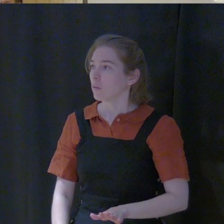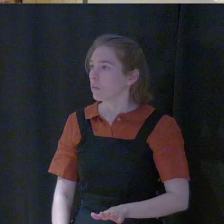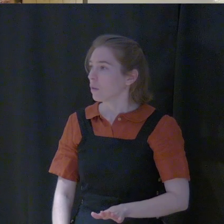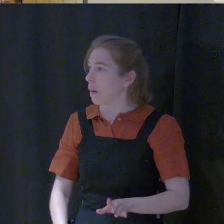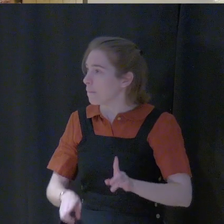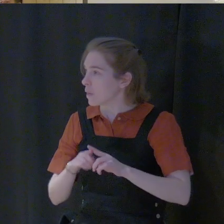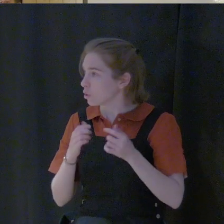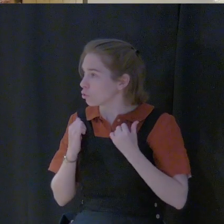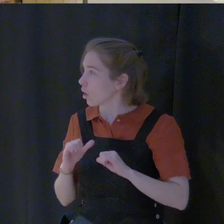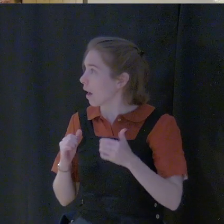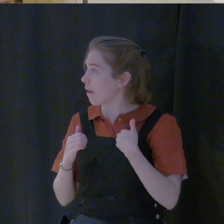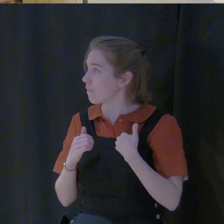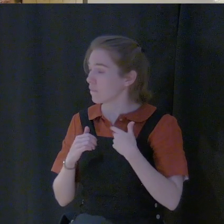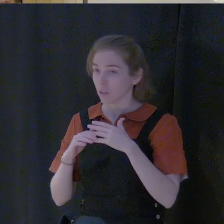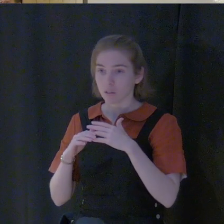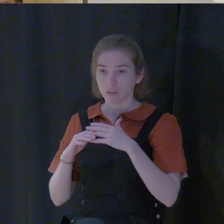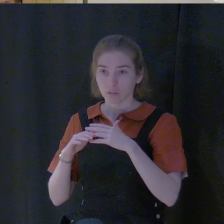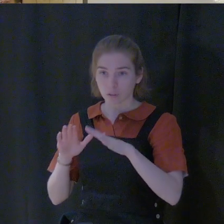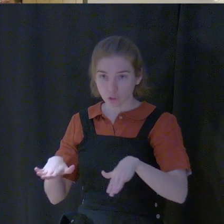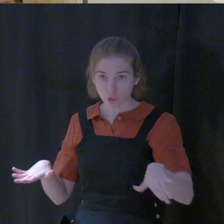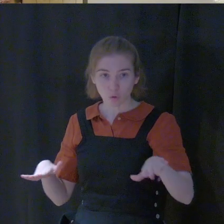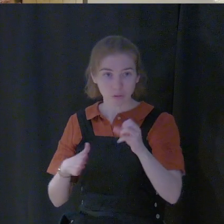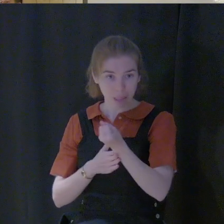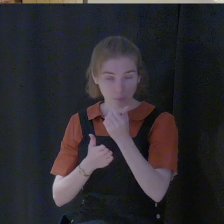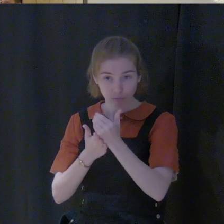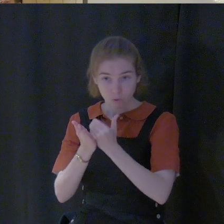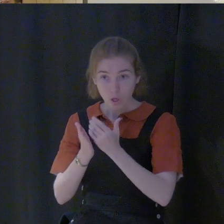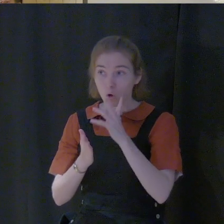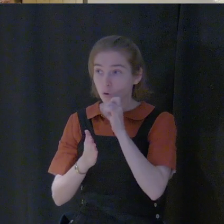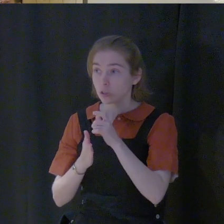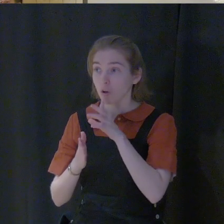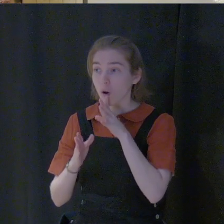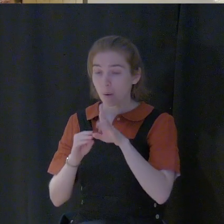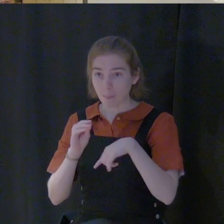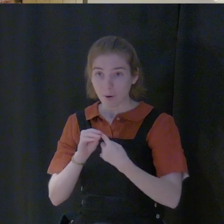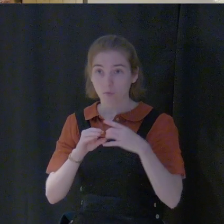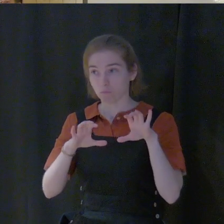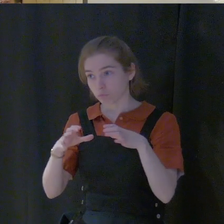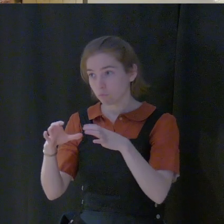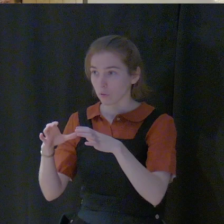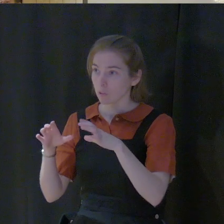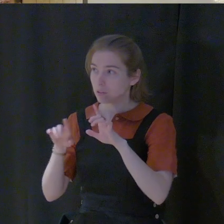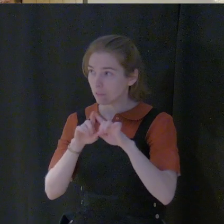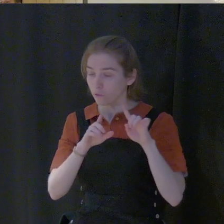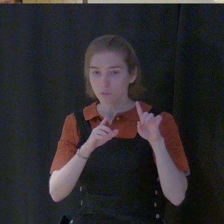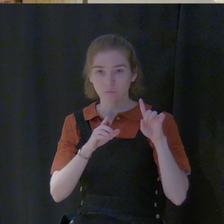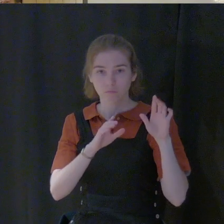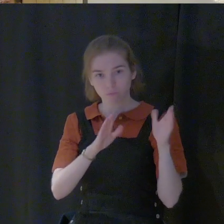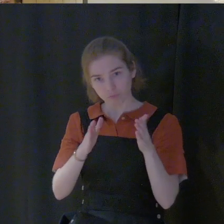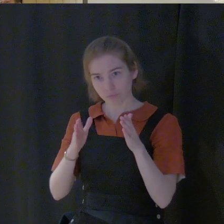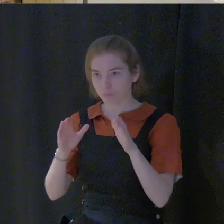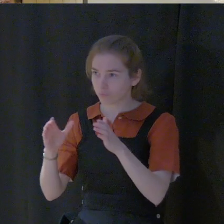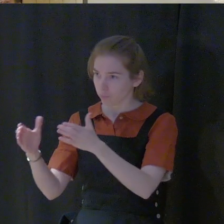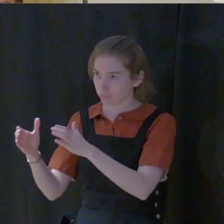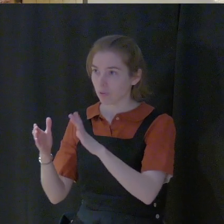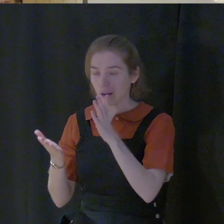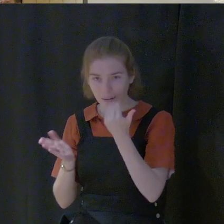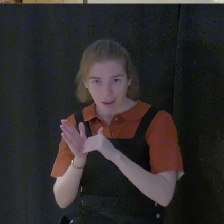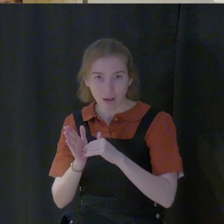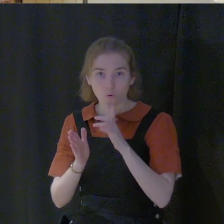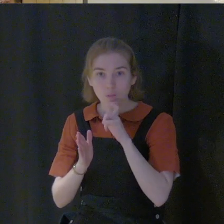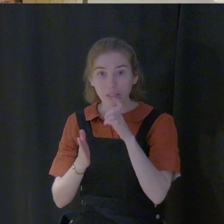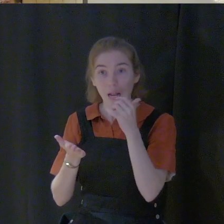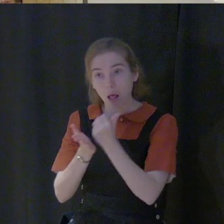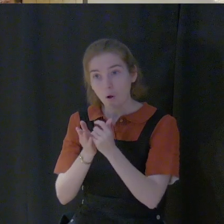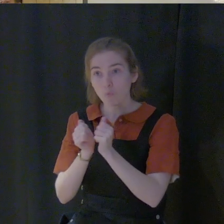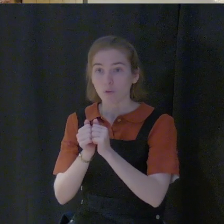But we try to have a children's program. We're talking about reorganizing our children's programs, and we need your help with our